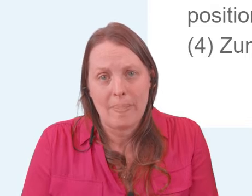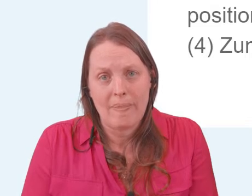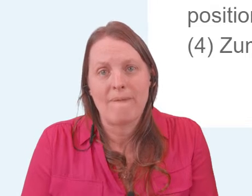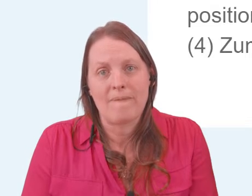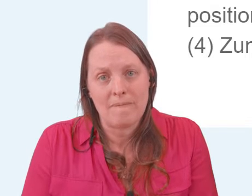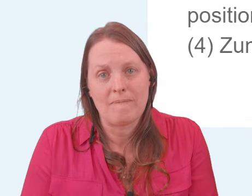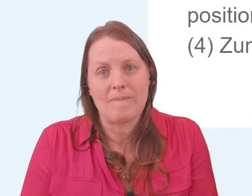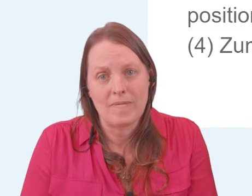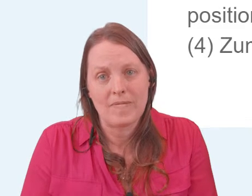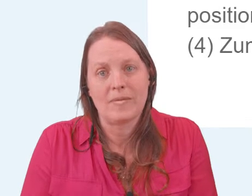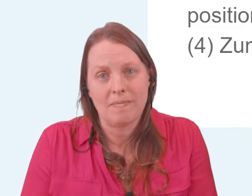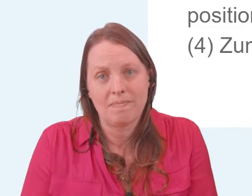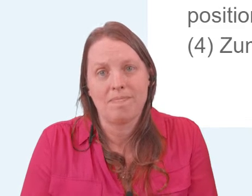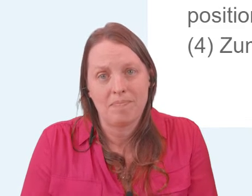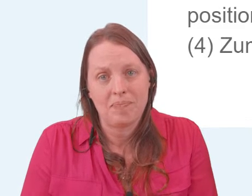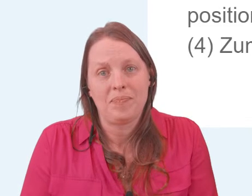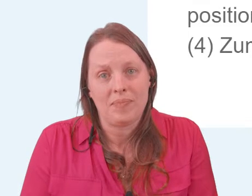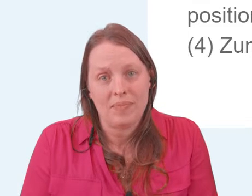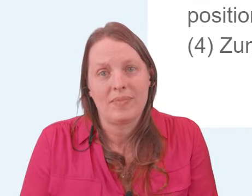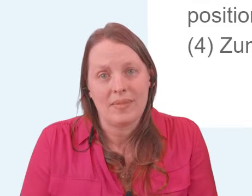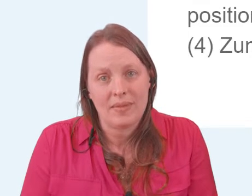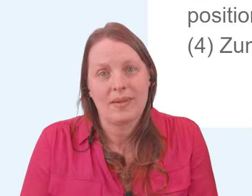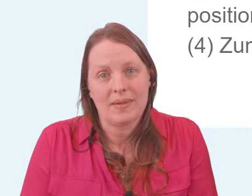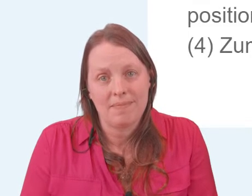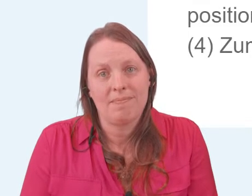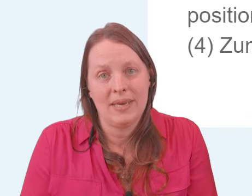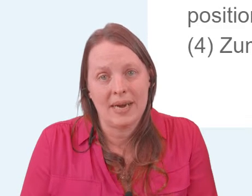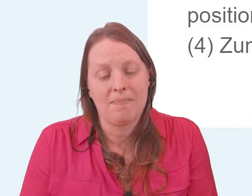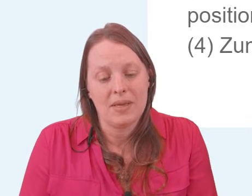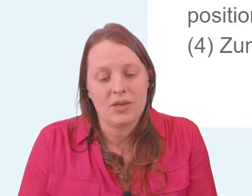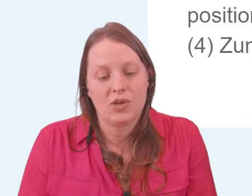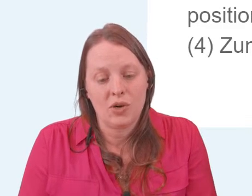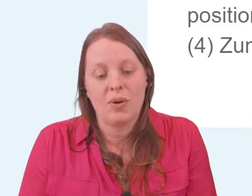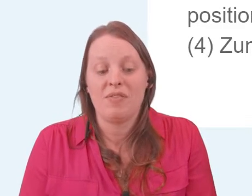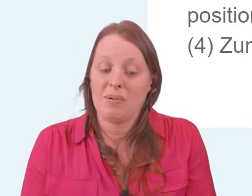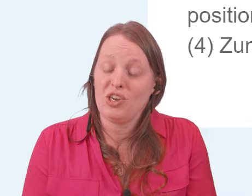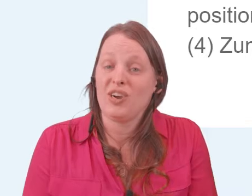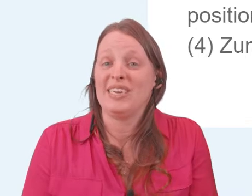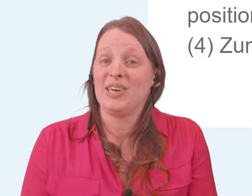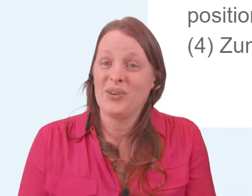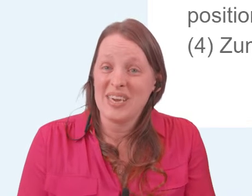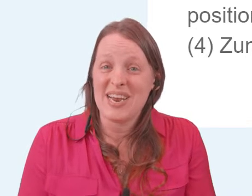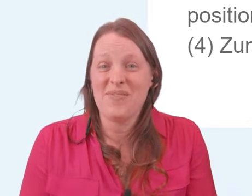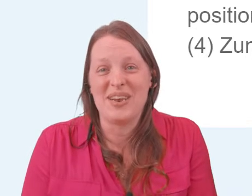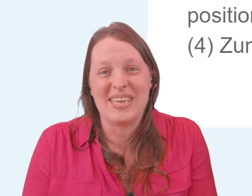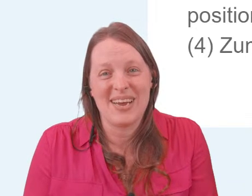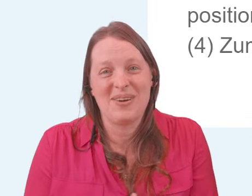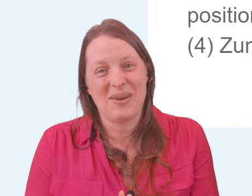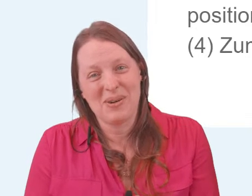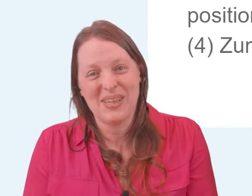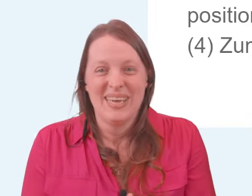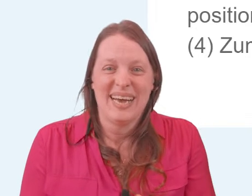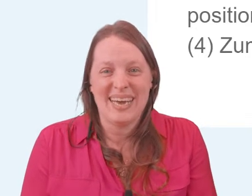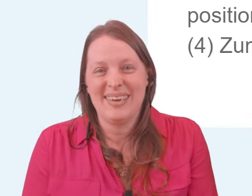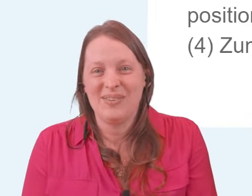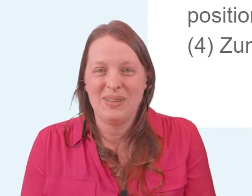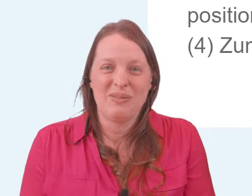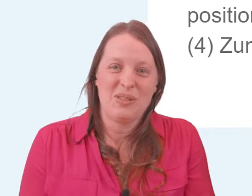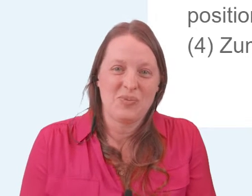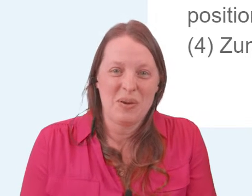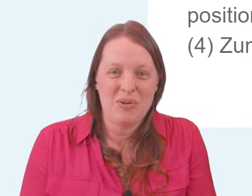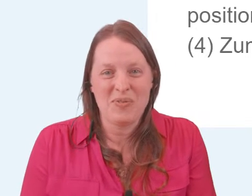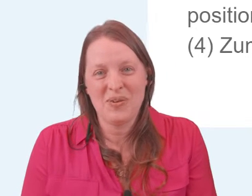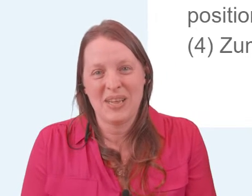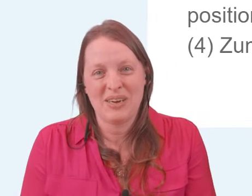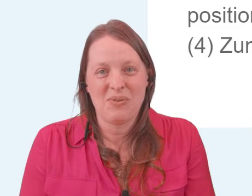Exactly. The same experience. Yeah. So everybody tried to get creative and say, okay, well, I only